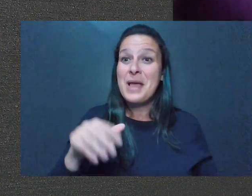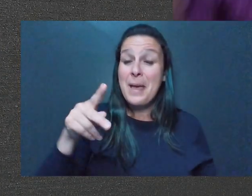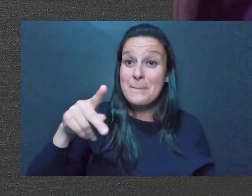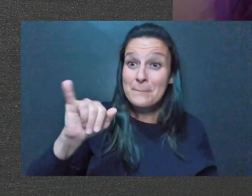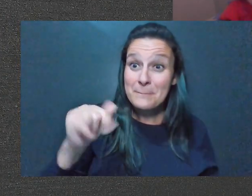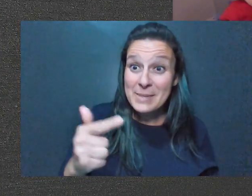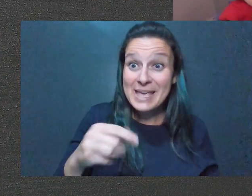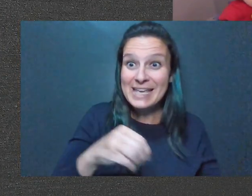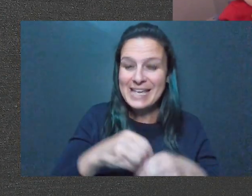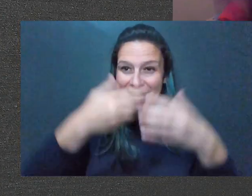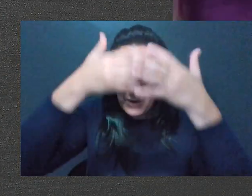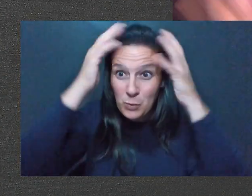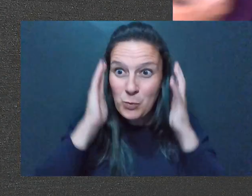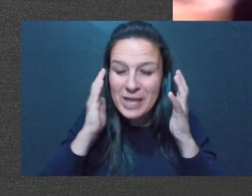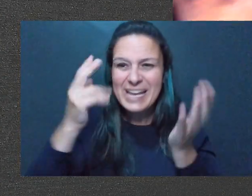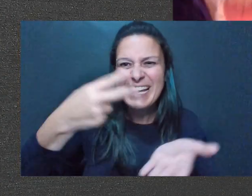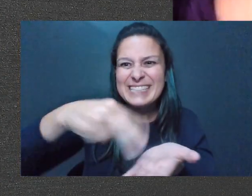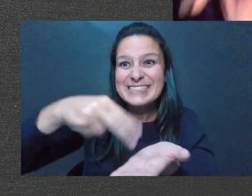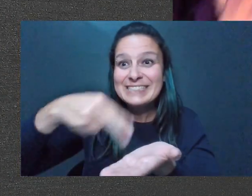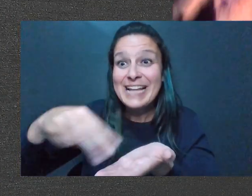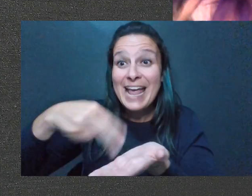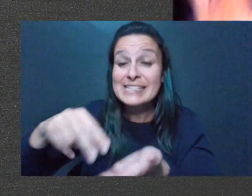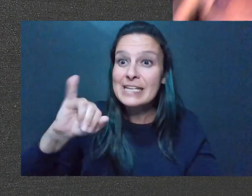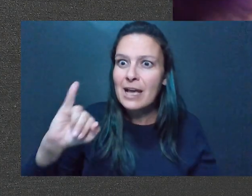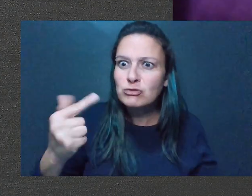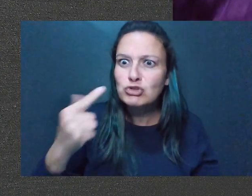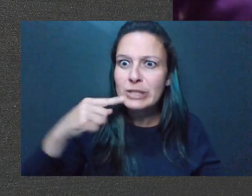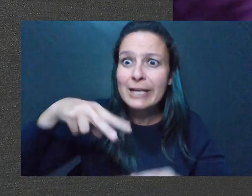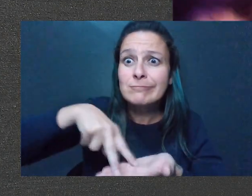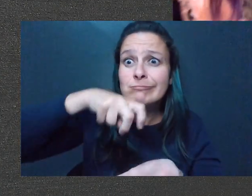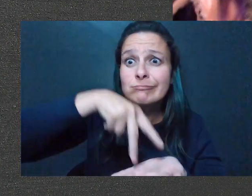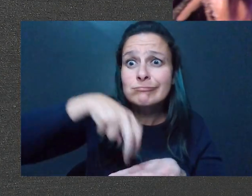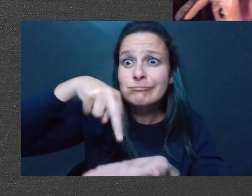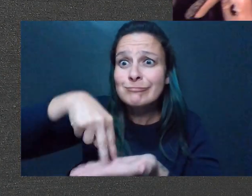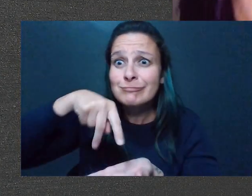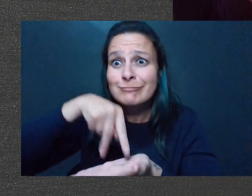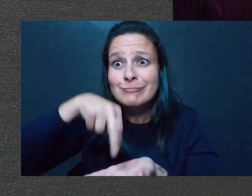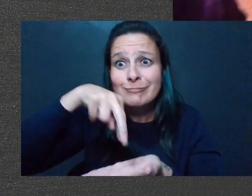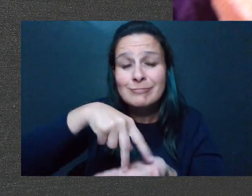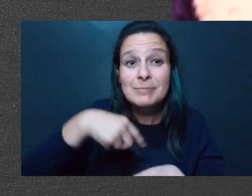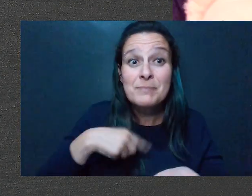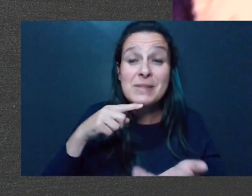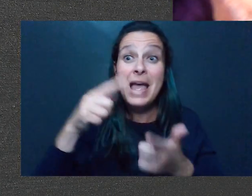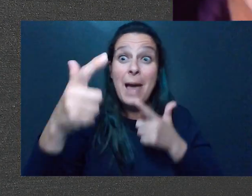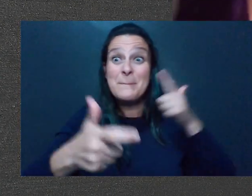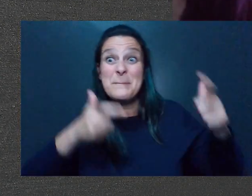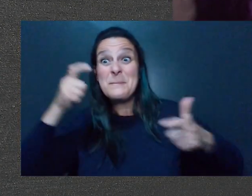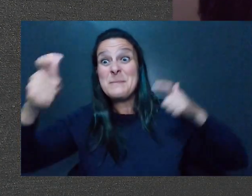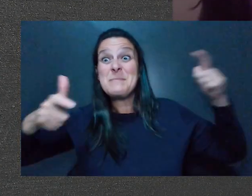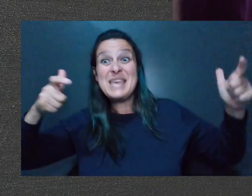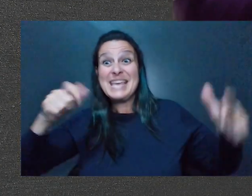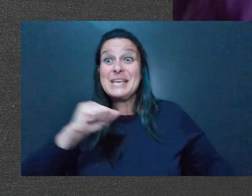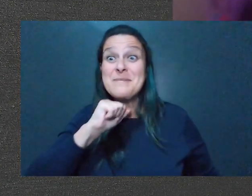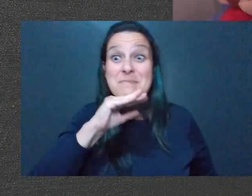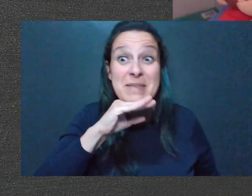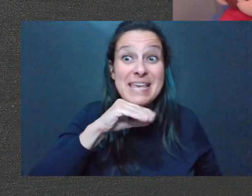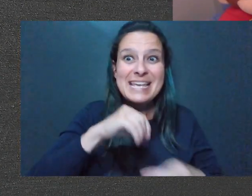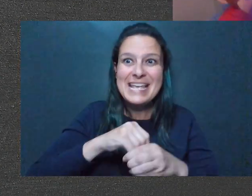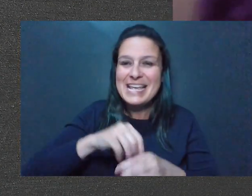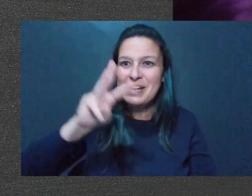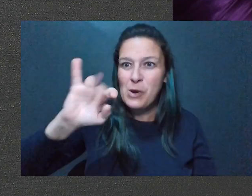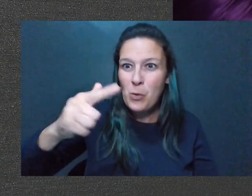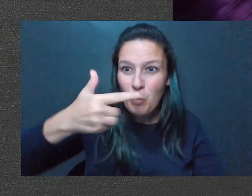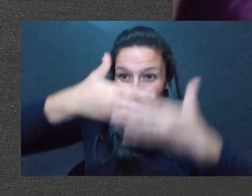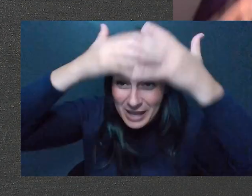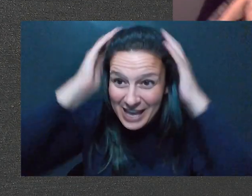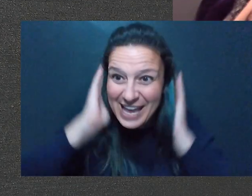a wig dancing a jig? How about a big pig in a wig